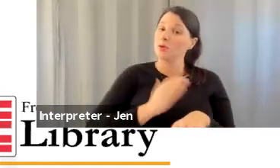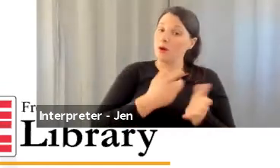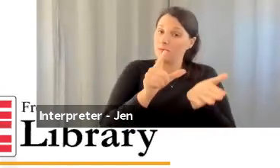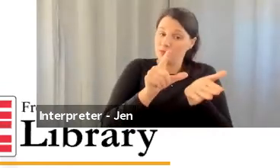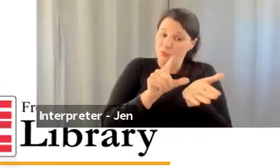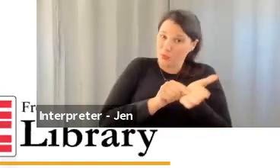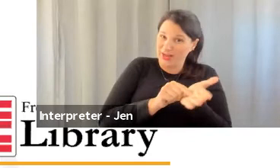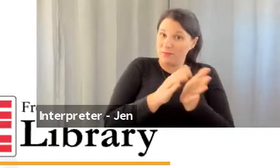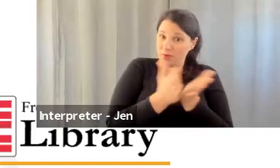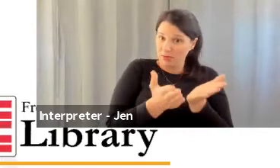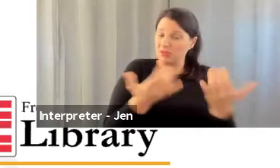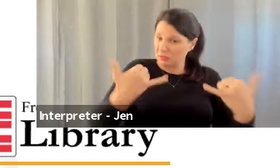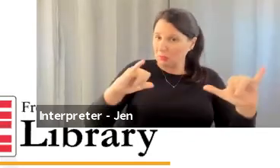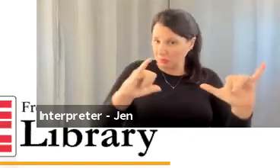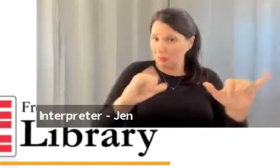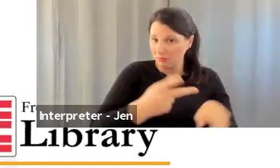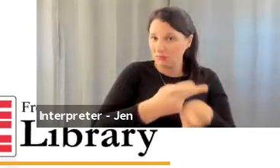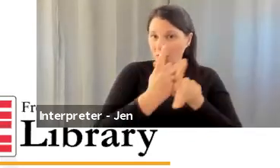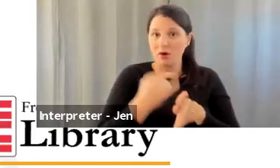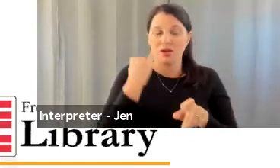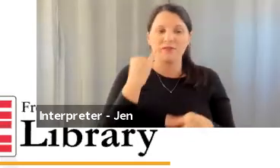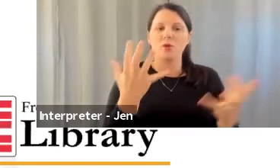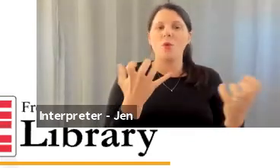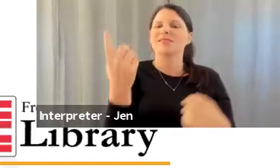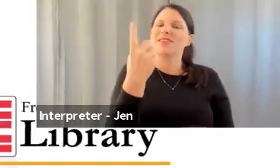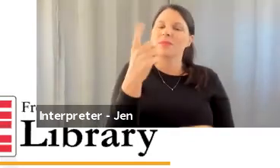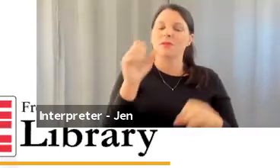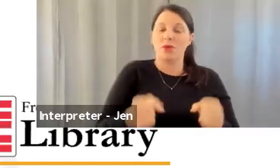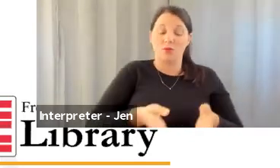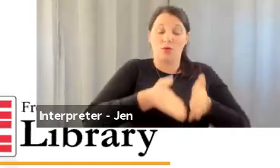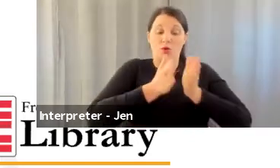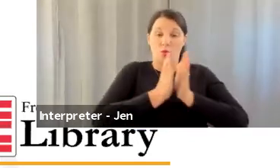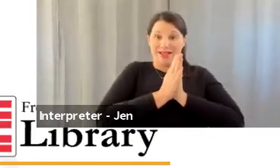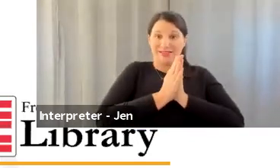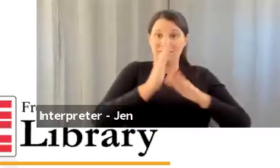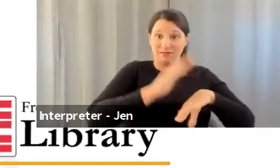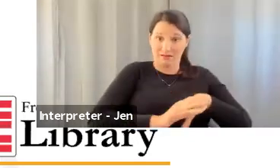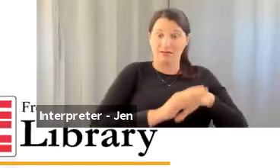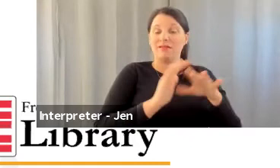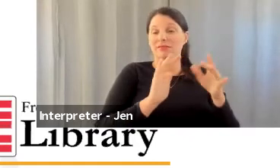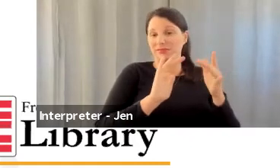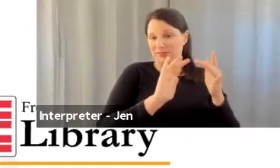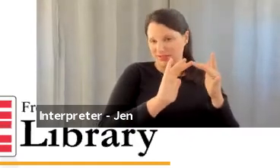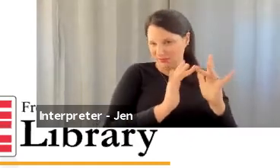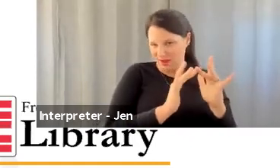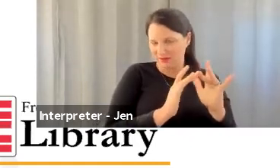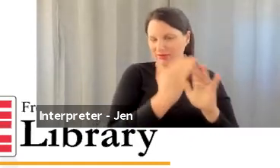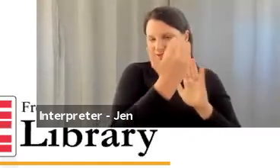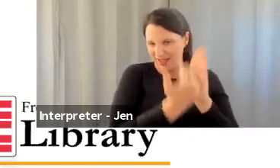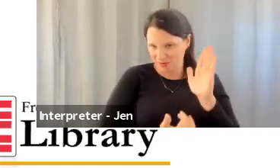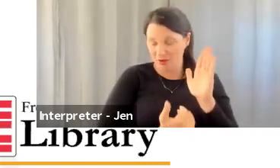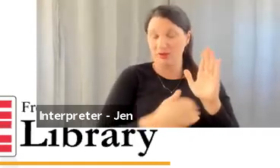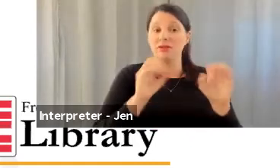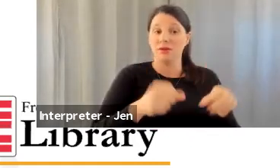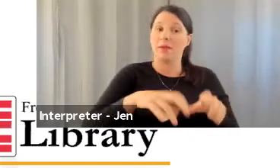like to use that we have in our collection, you can put in a request for it through our online catalog and then pick that up and